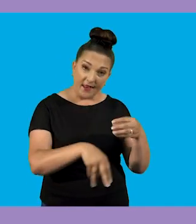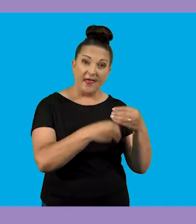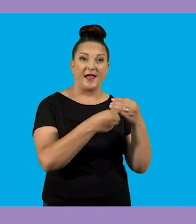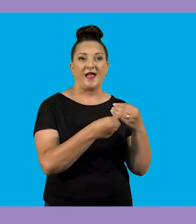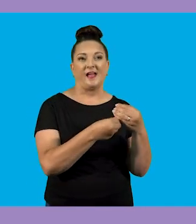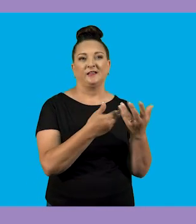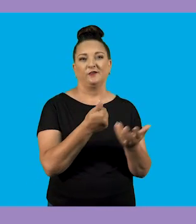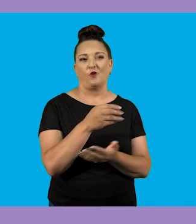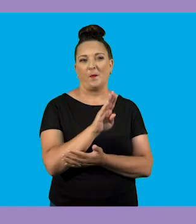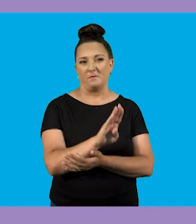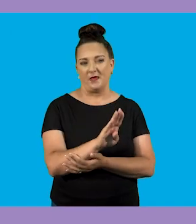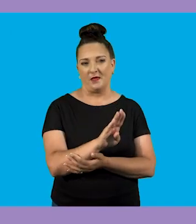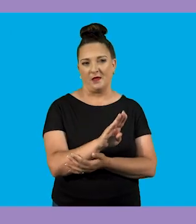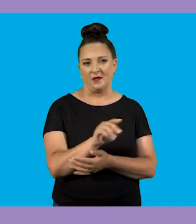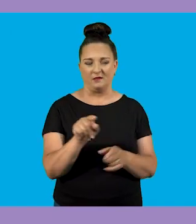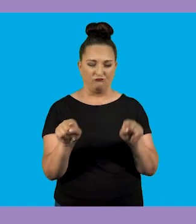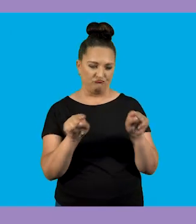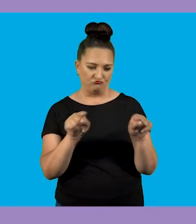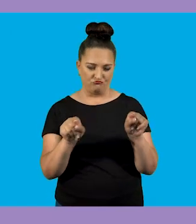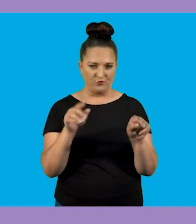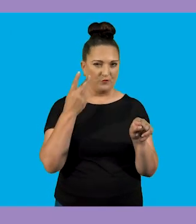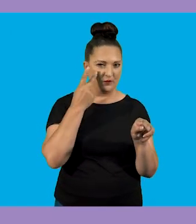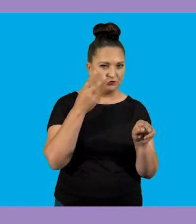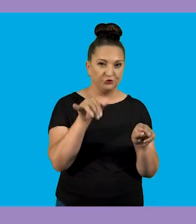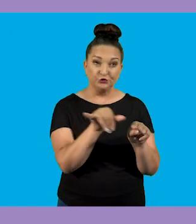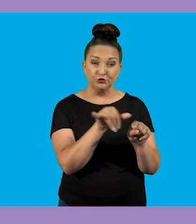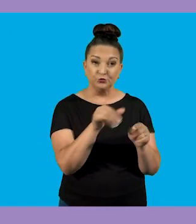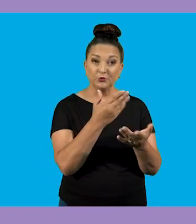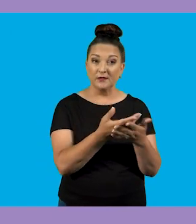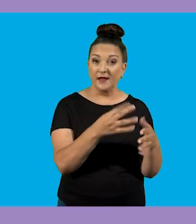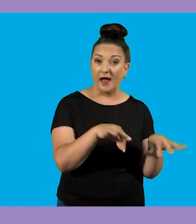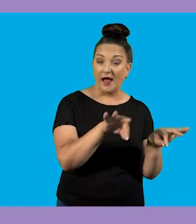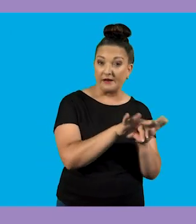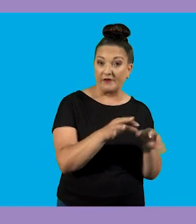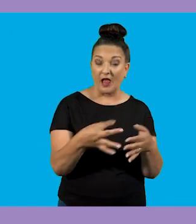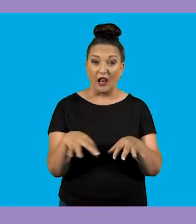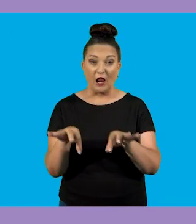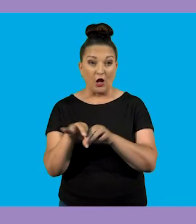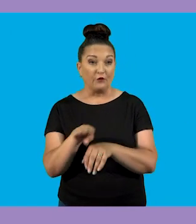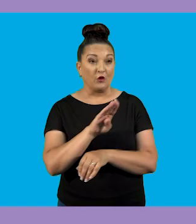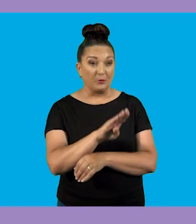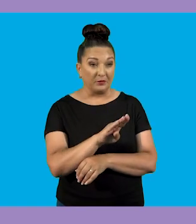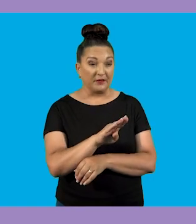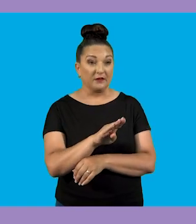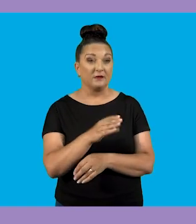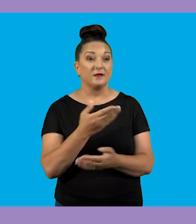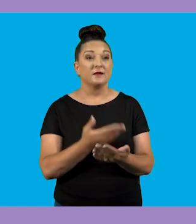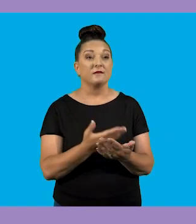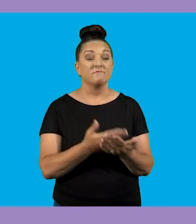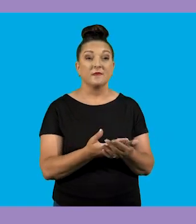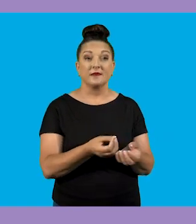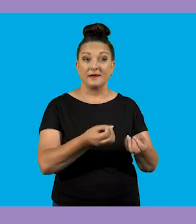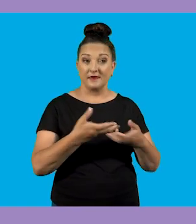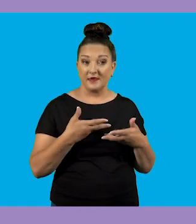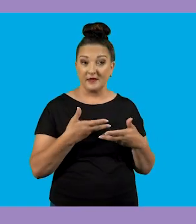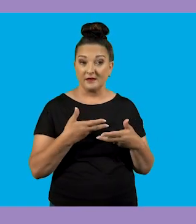So between these two pairs of factors, I want the one that when I add them, they are going to give